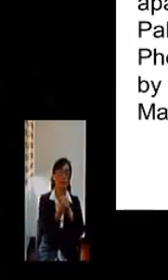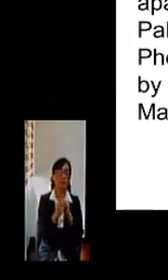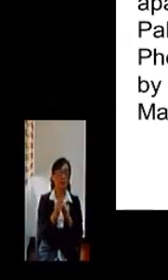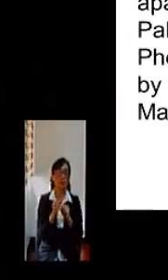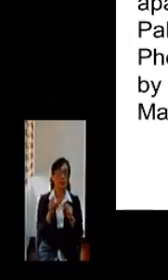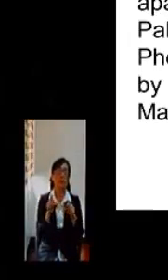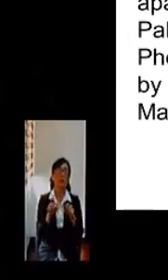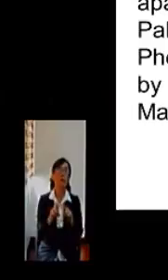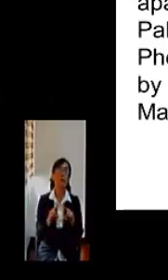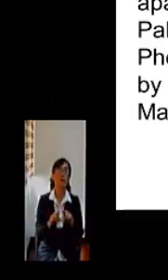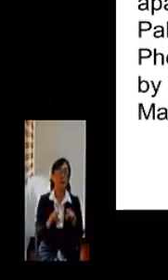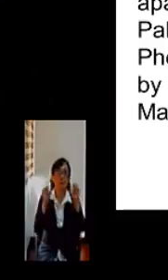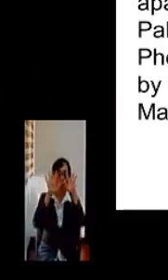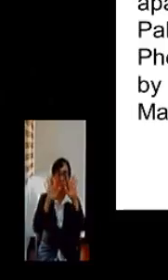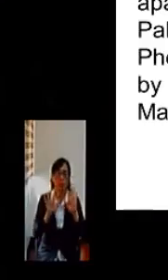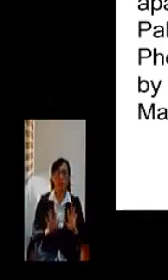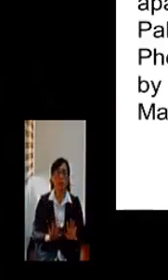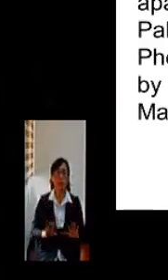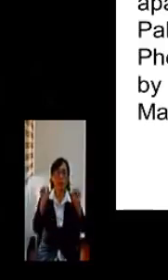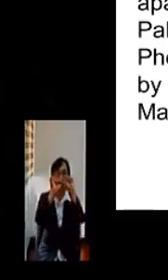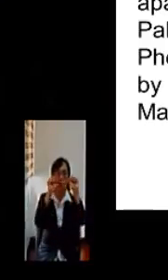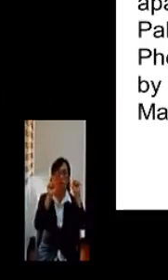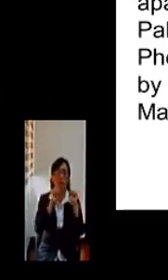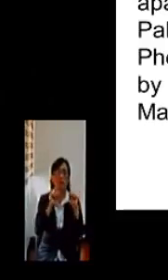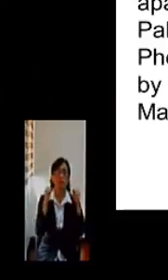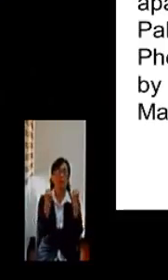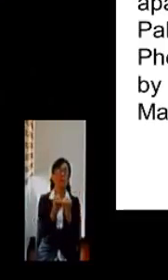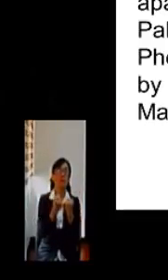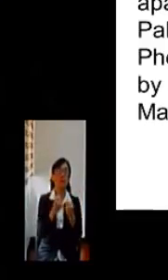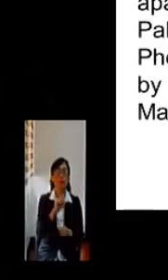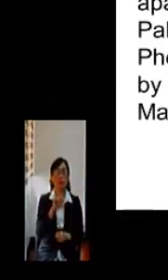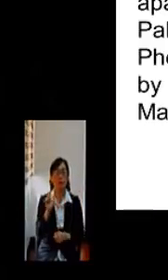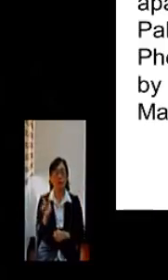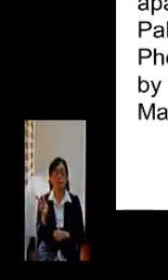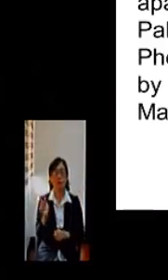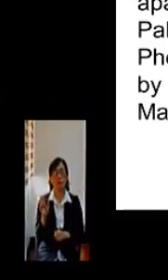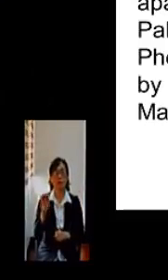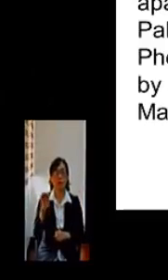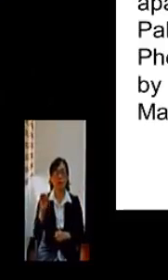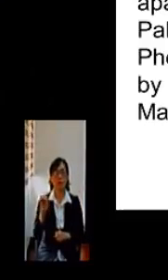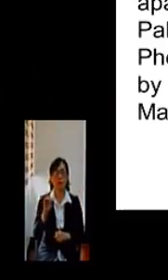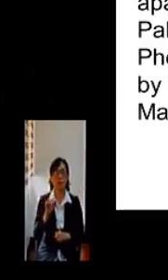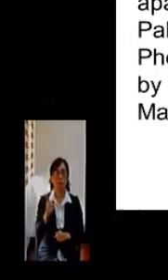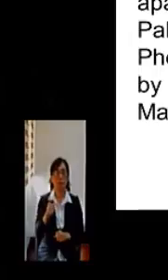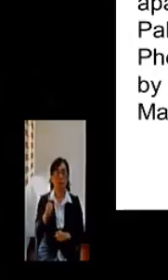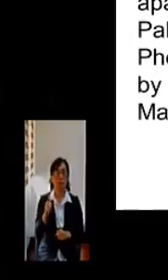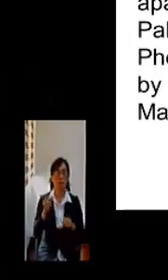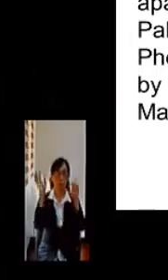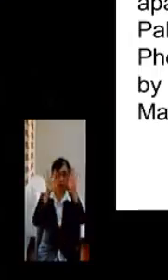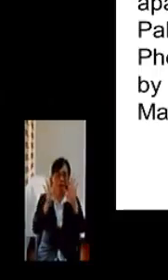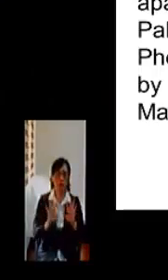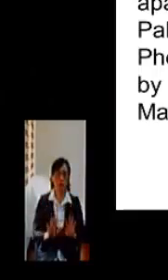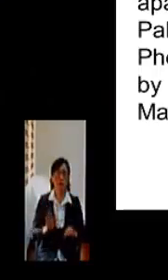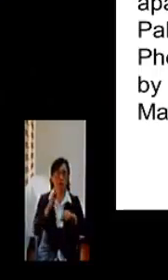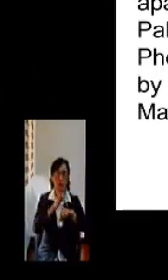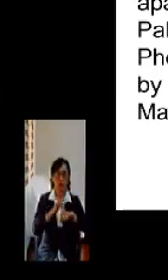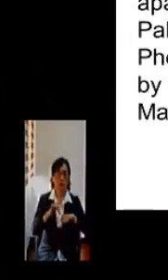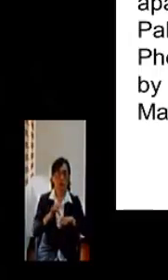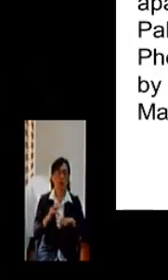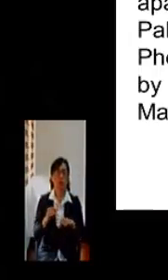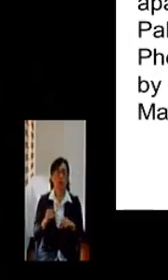rainy season, particularly between 2009 and 2010. Rainy season came in earlier.